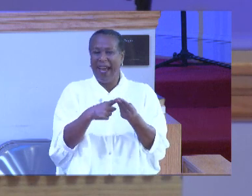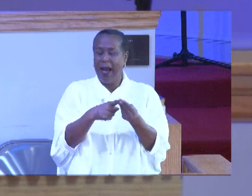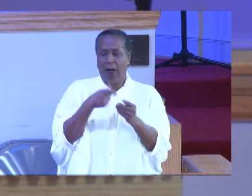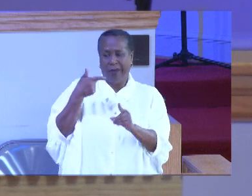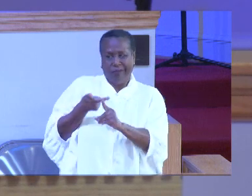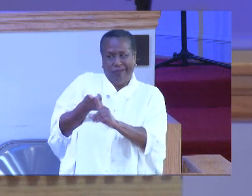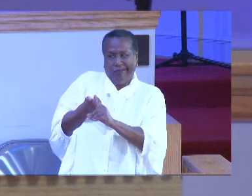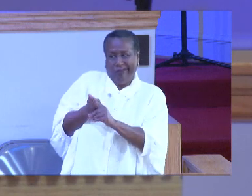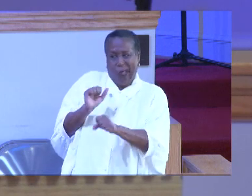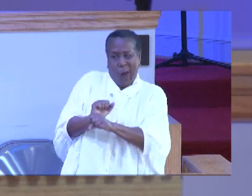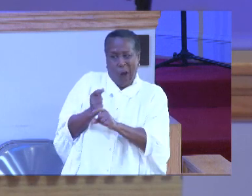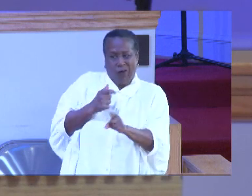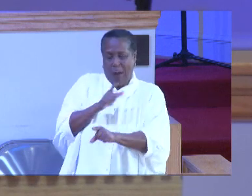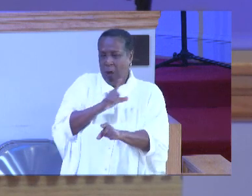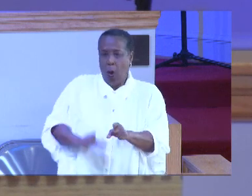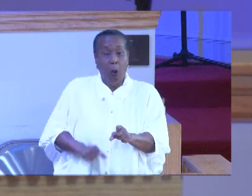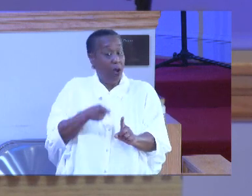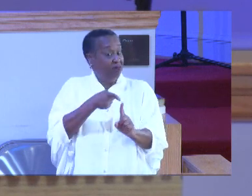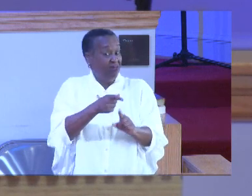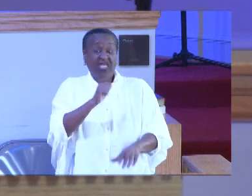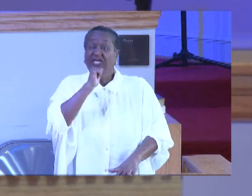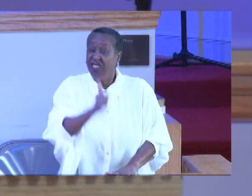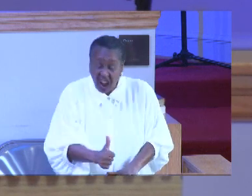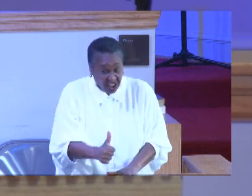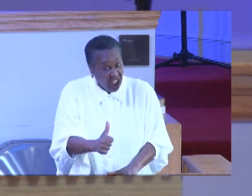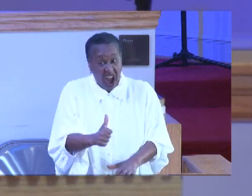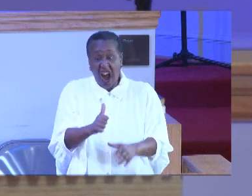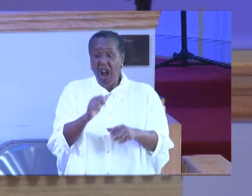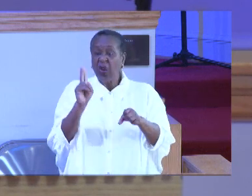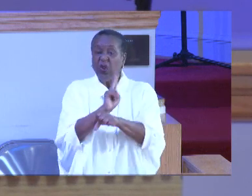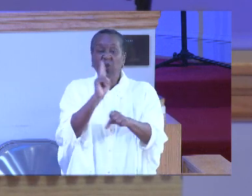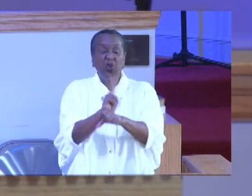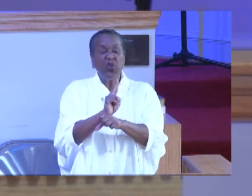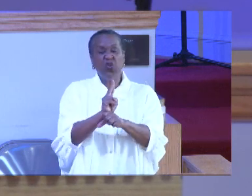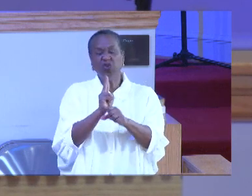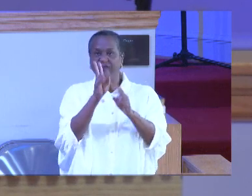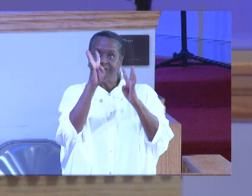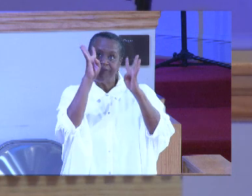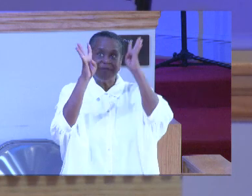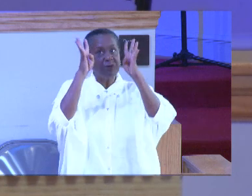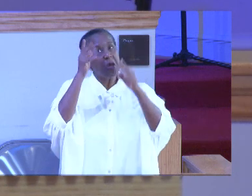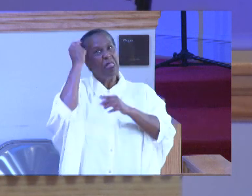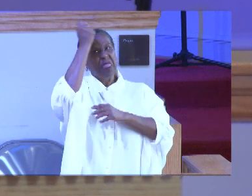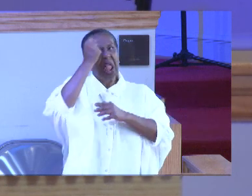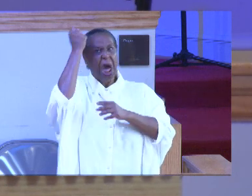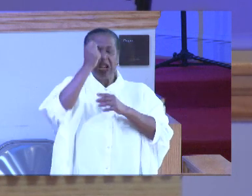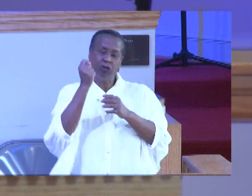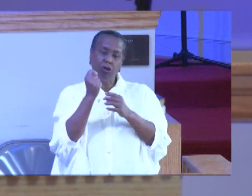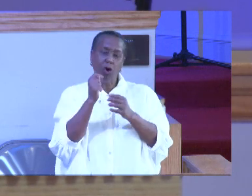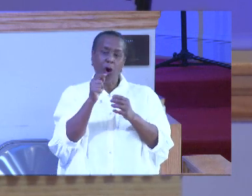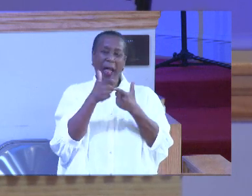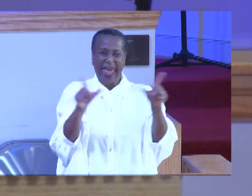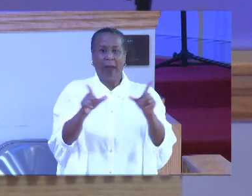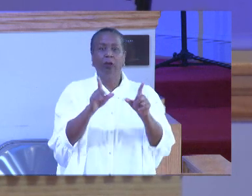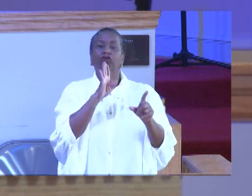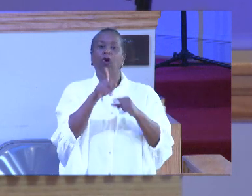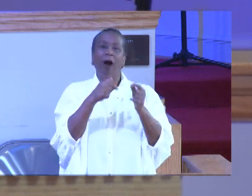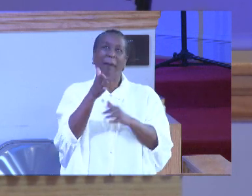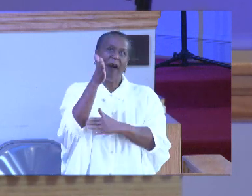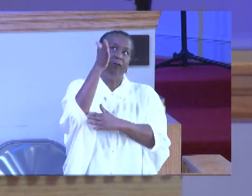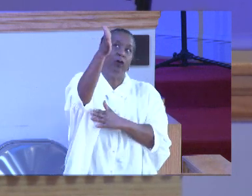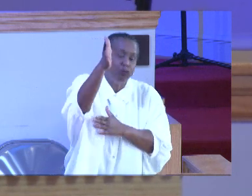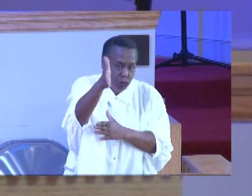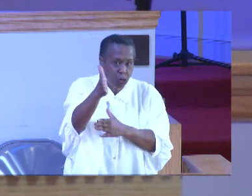salvific work of the Lord. She does not use eschatological language that talks about the future that is